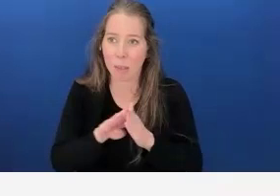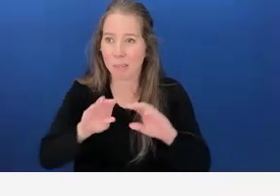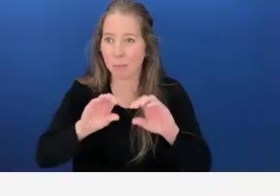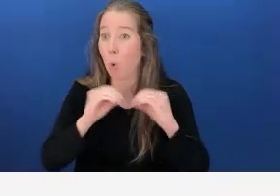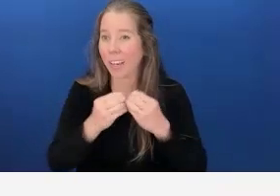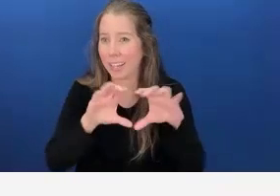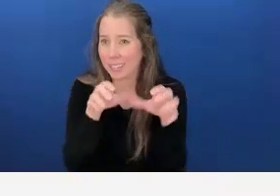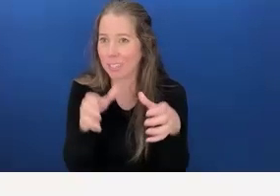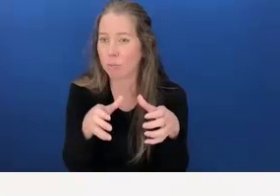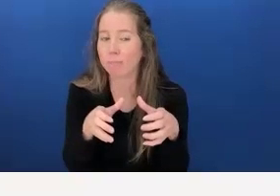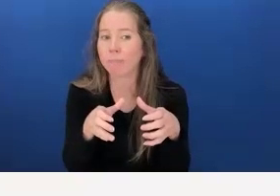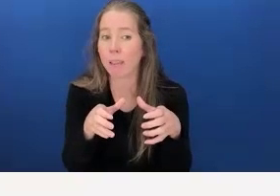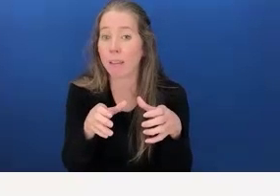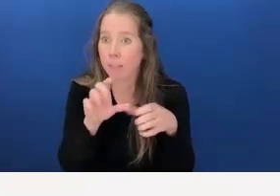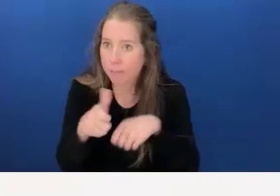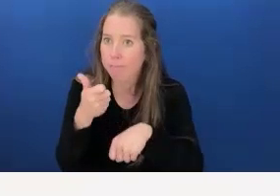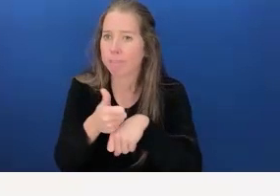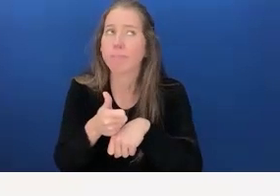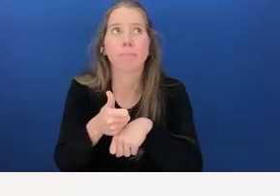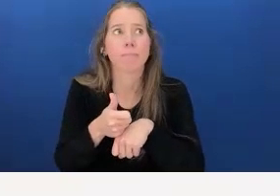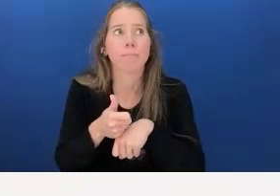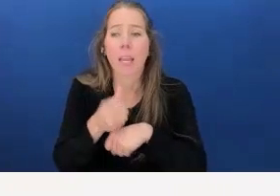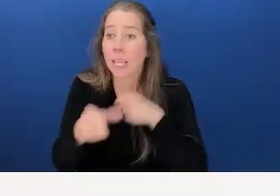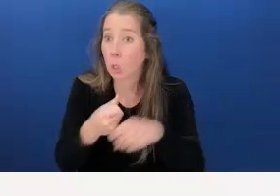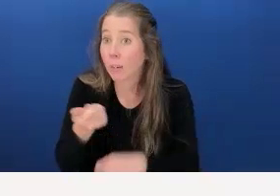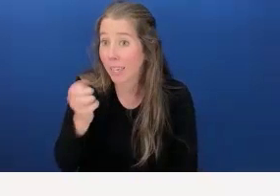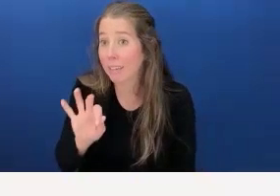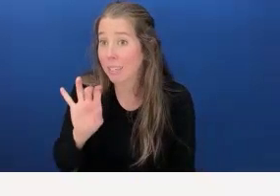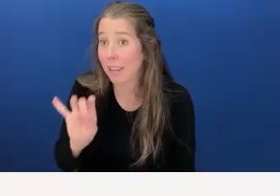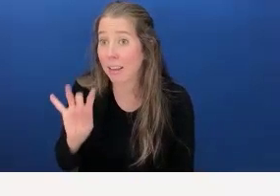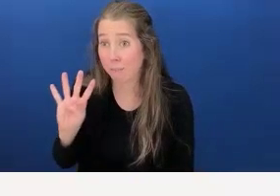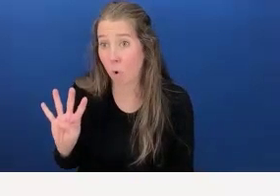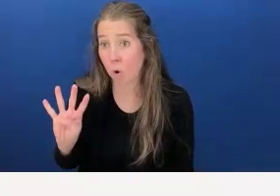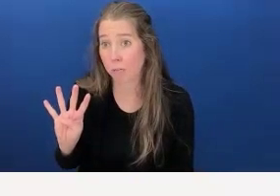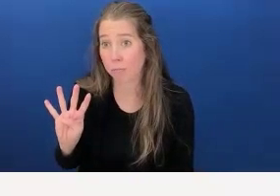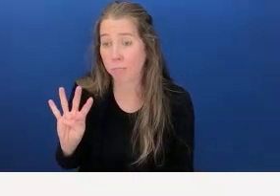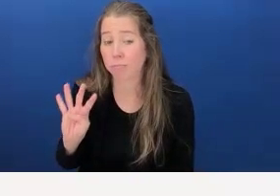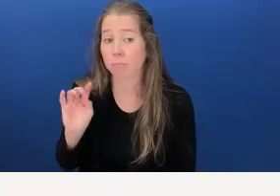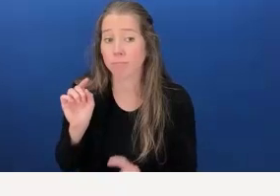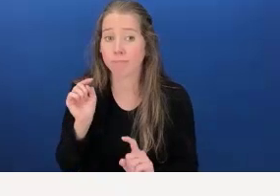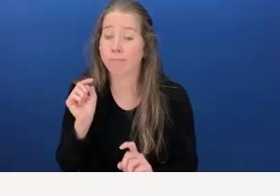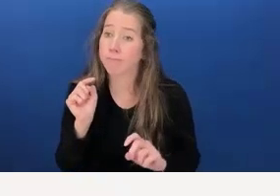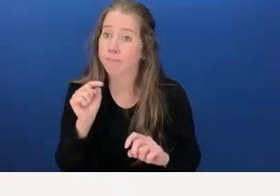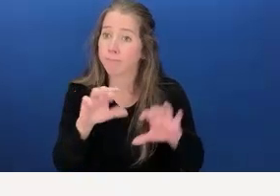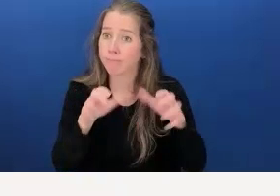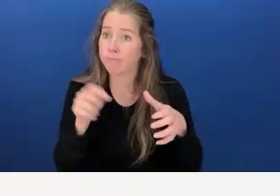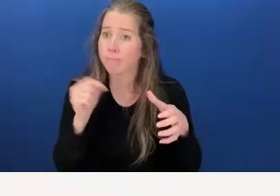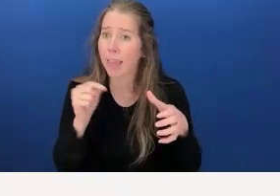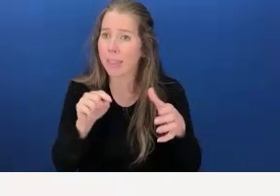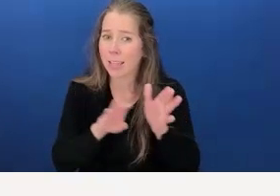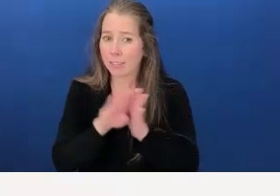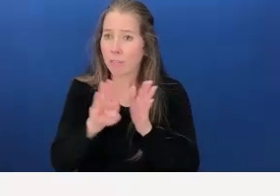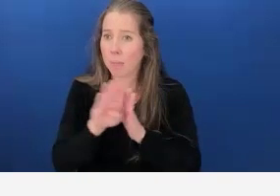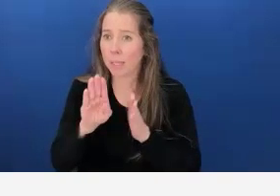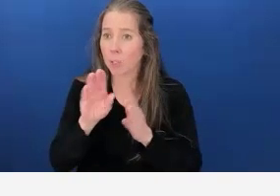that was founded in 1984. And they developed and created the